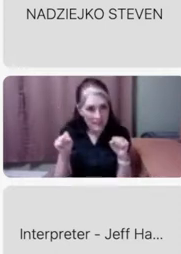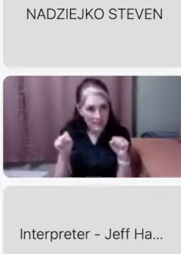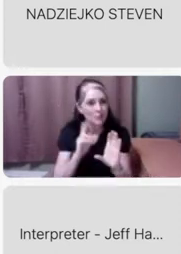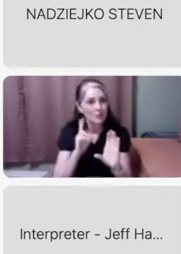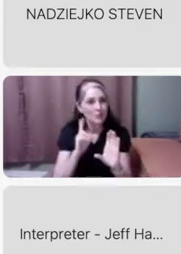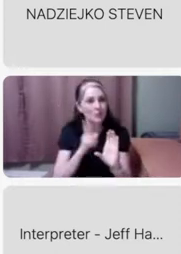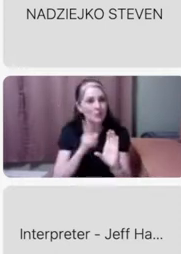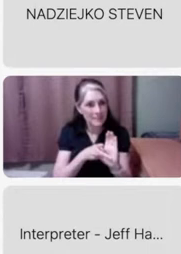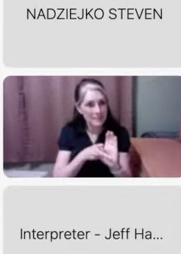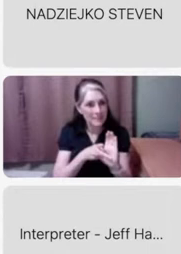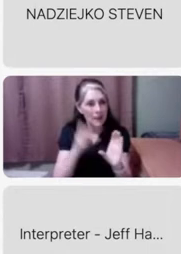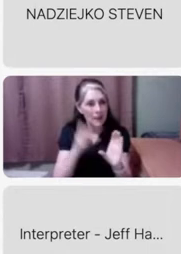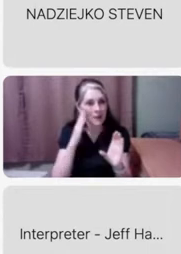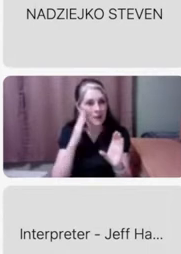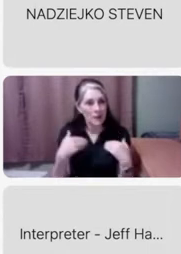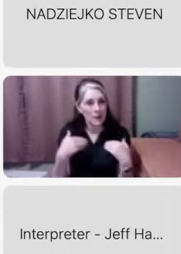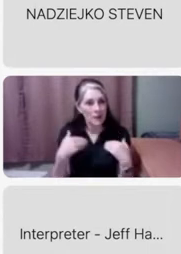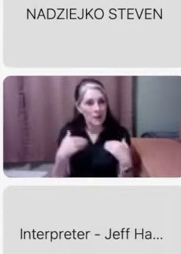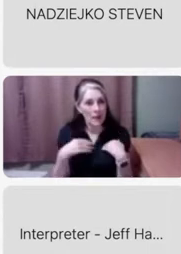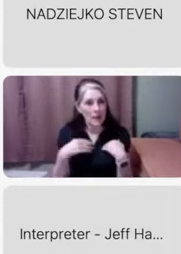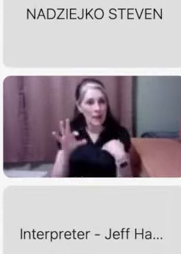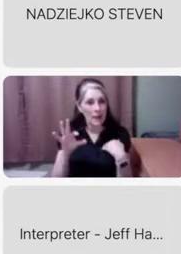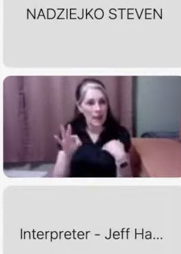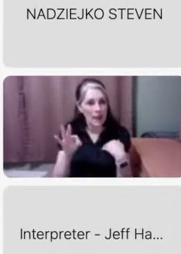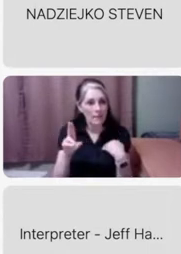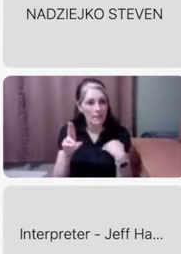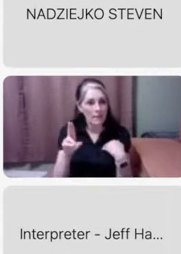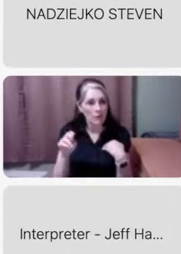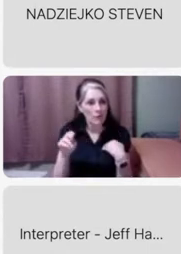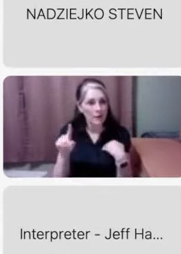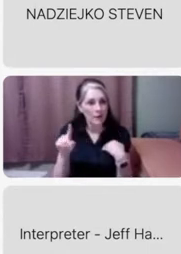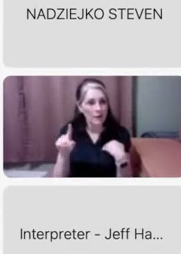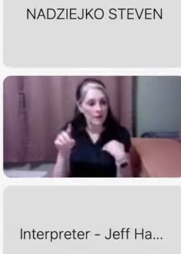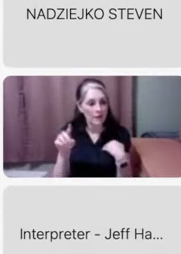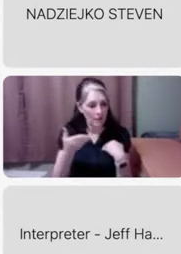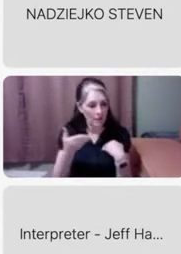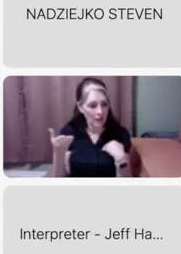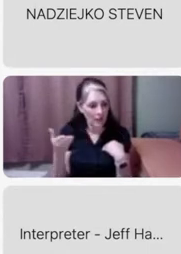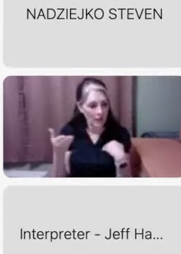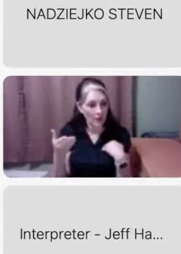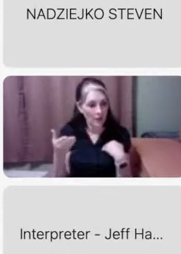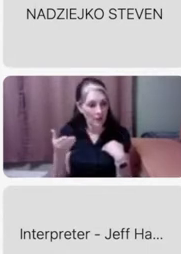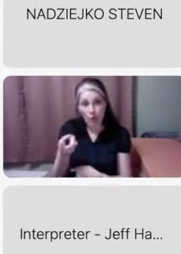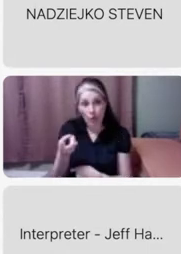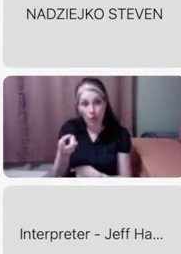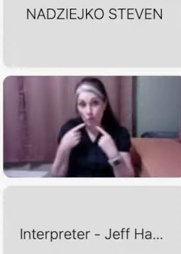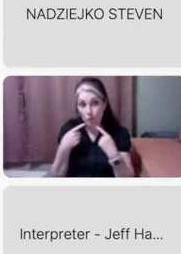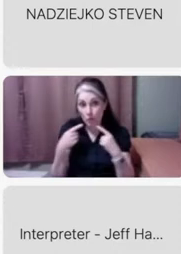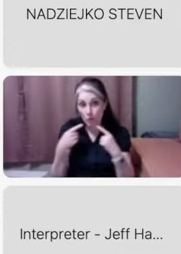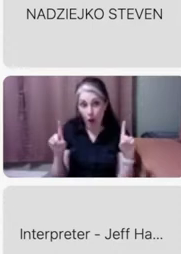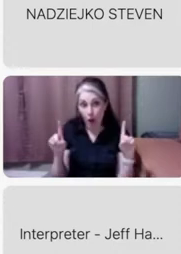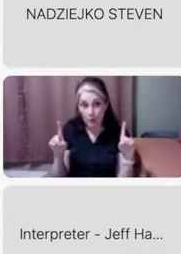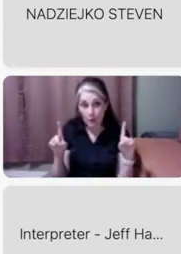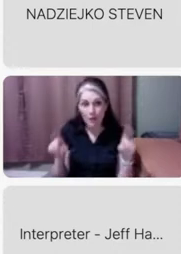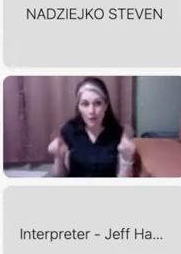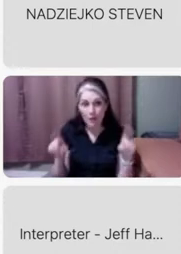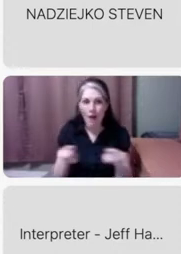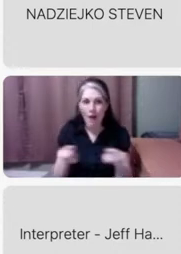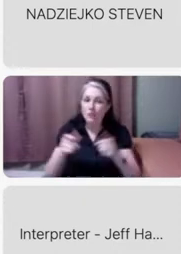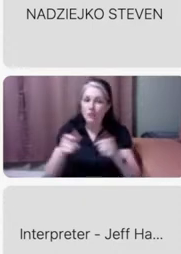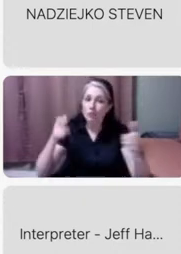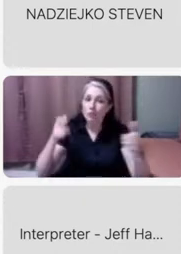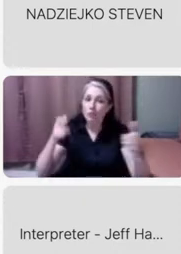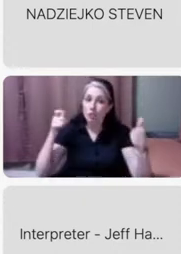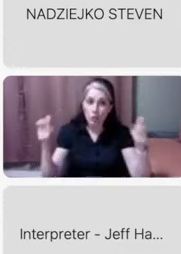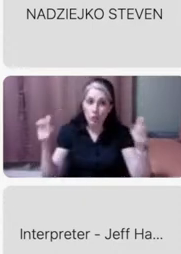had mr fuentes there and what they accomplished i think is also huge in what